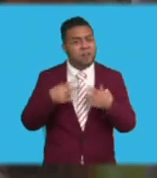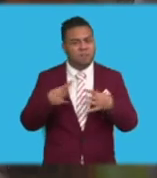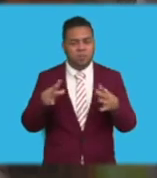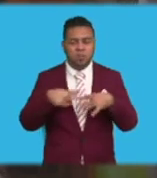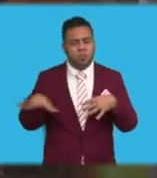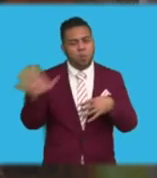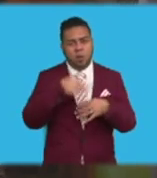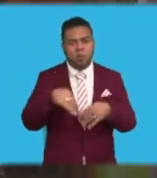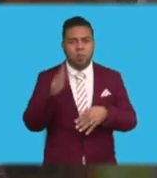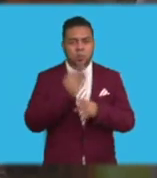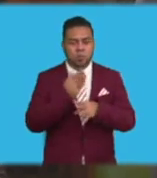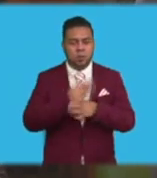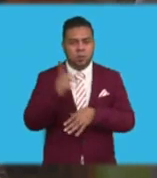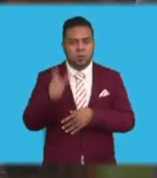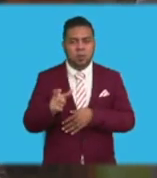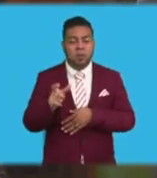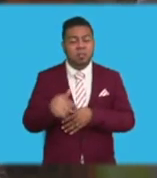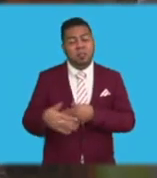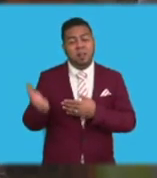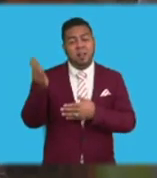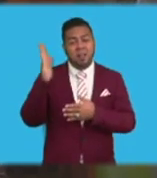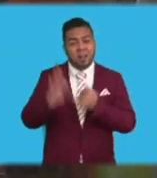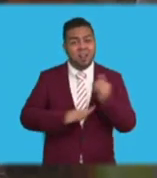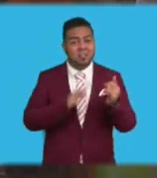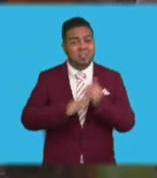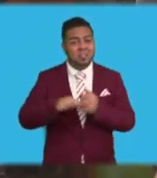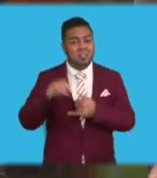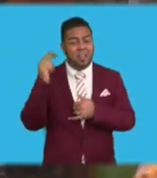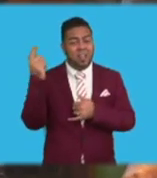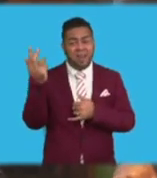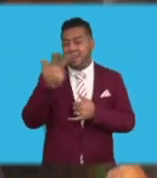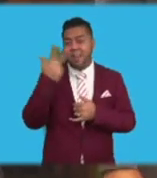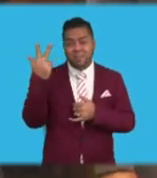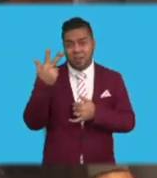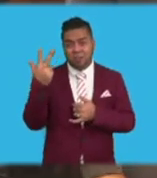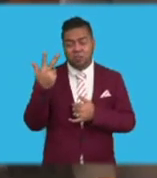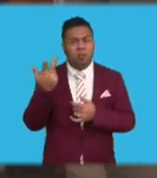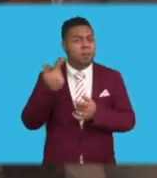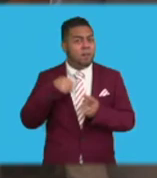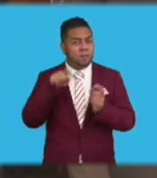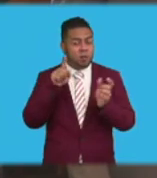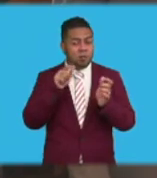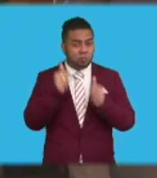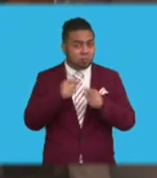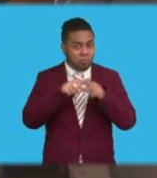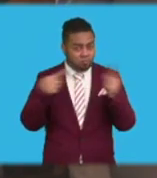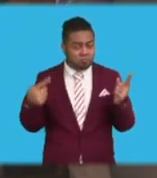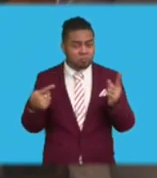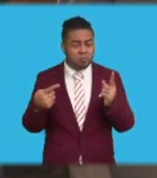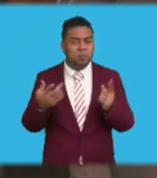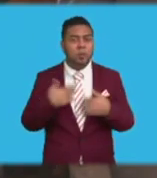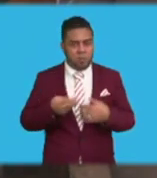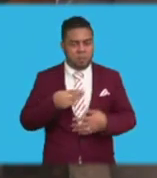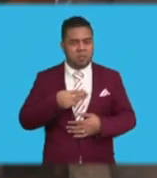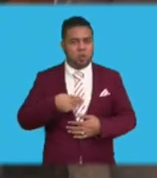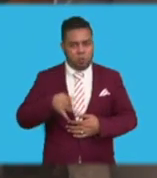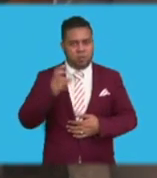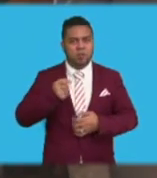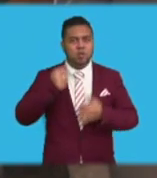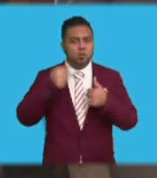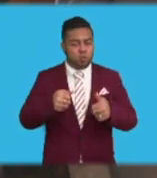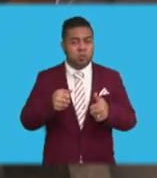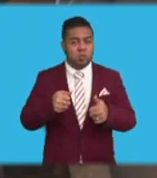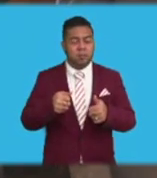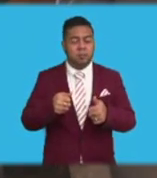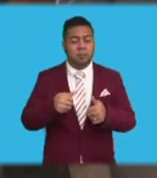all the workers. And I think the last advantage, a great benefit from the mediation services, is that in the ministry we've used this opportunity to not